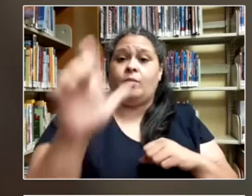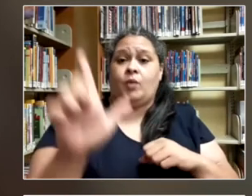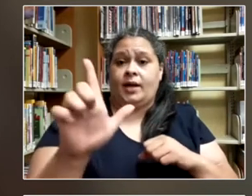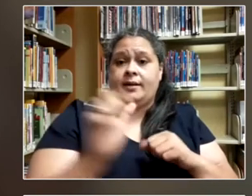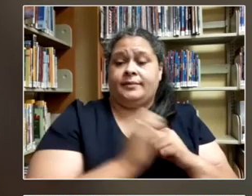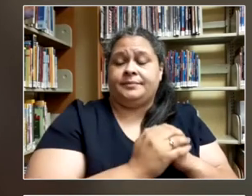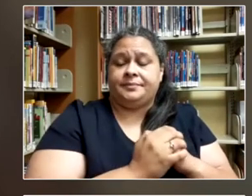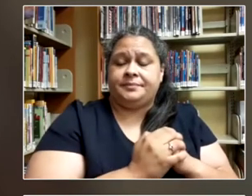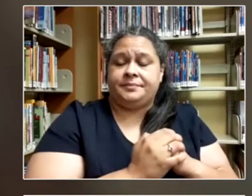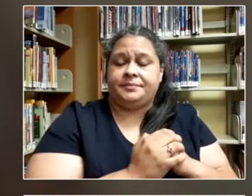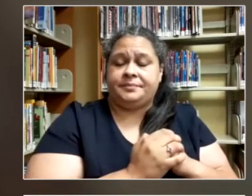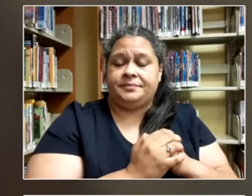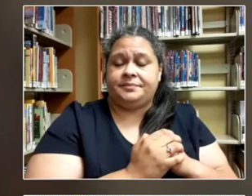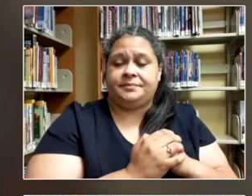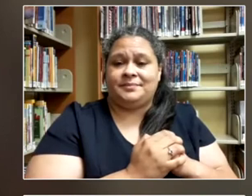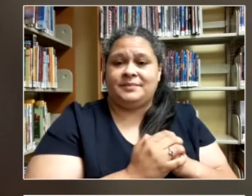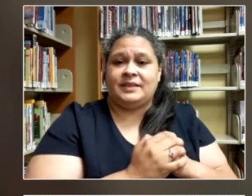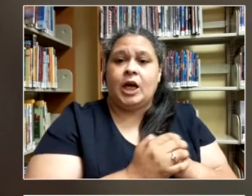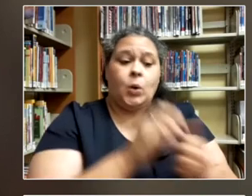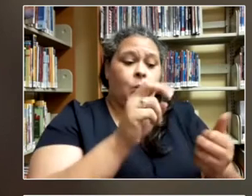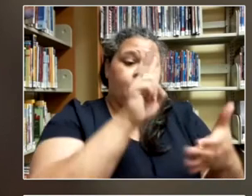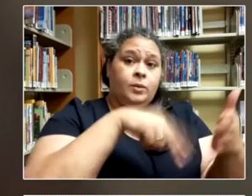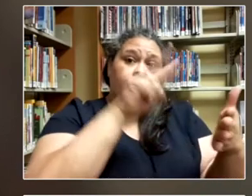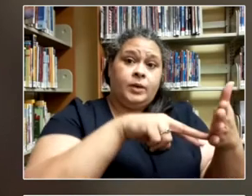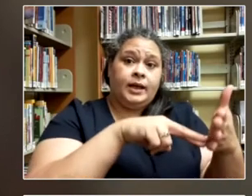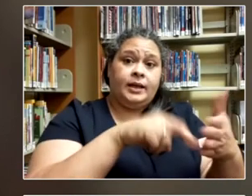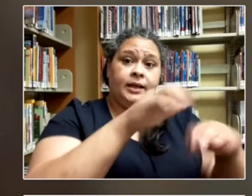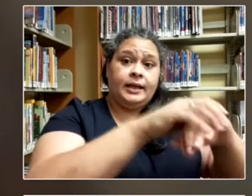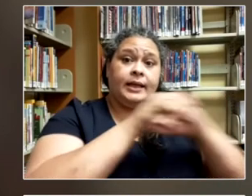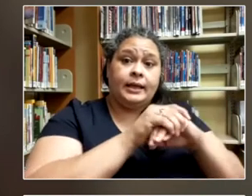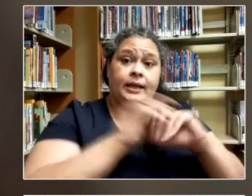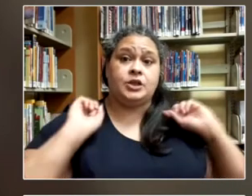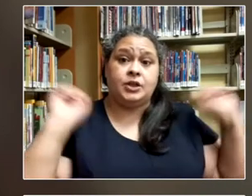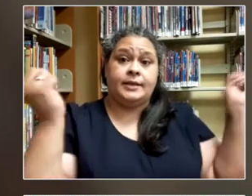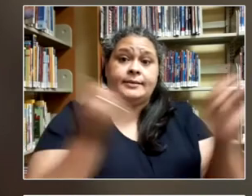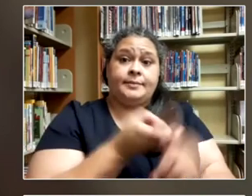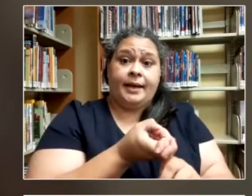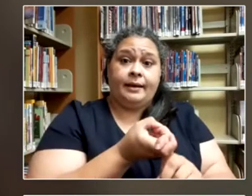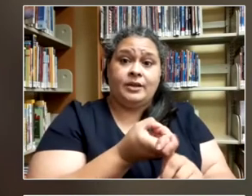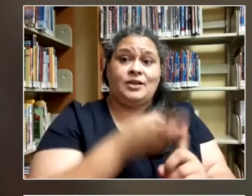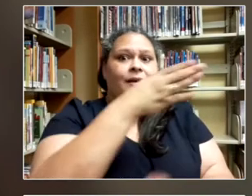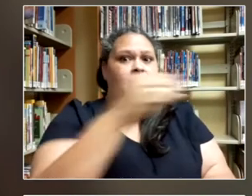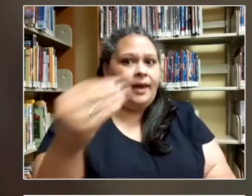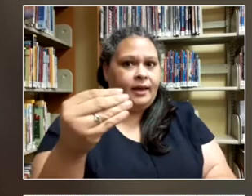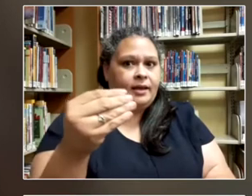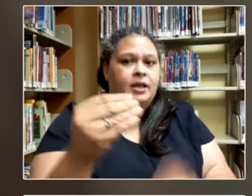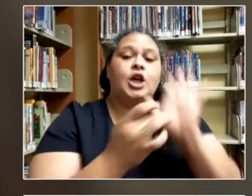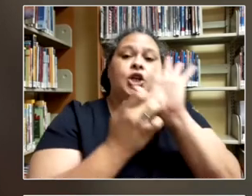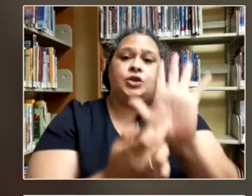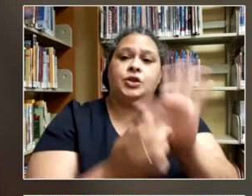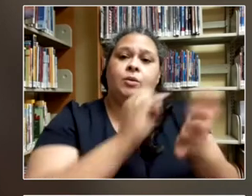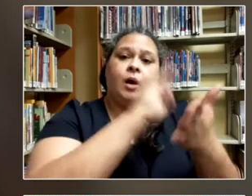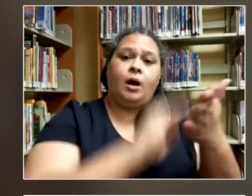library partnership. We read a book in English and in Spanish, and we relate it to a work of art